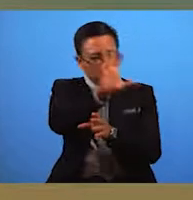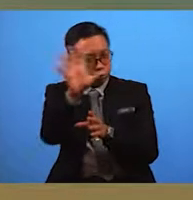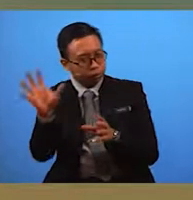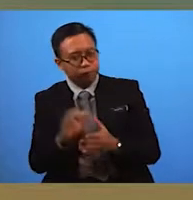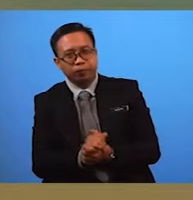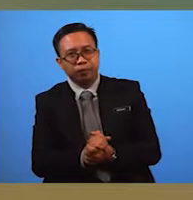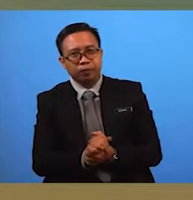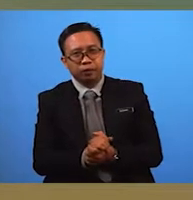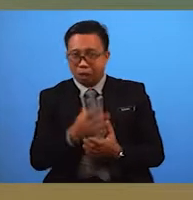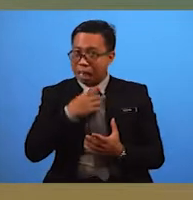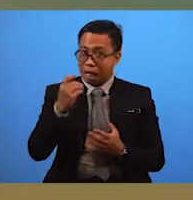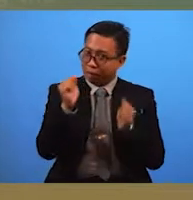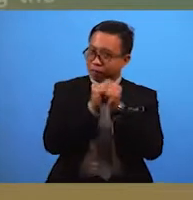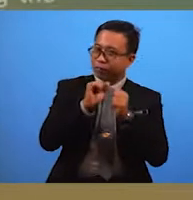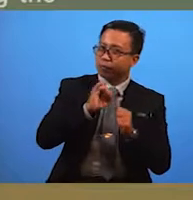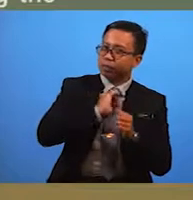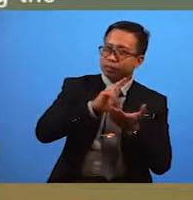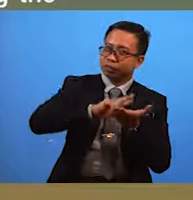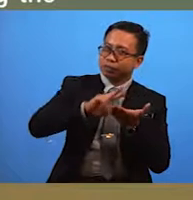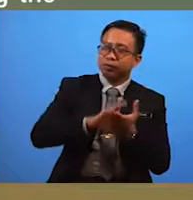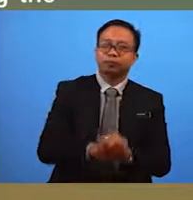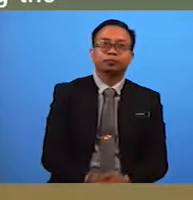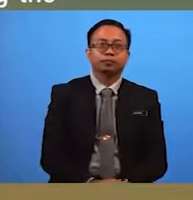Would you like to read with me?